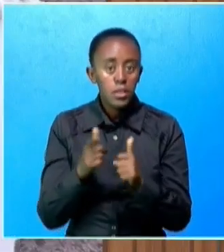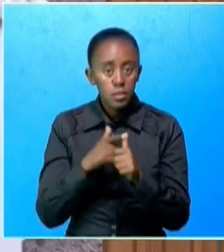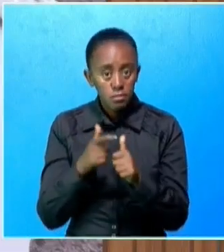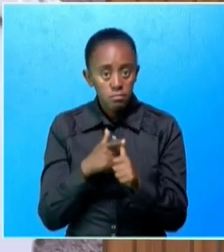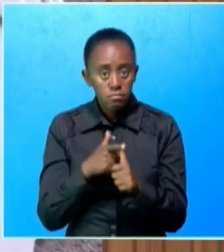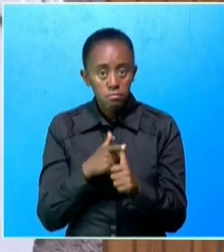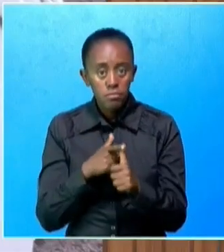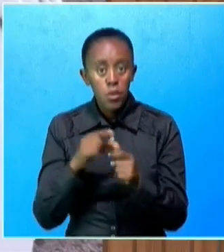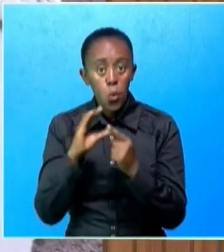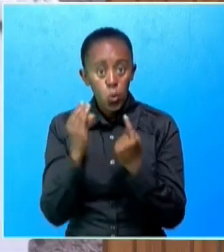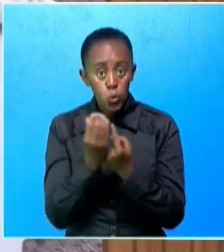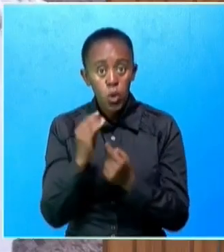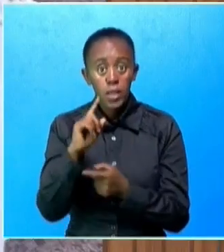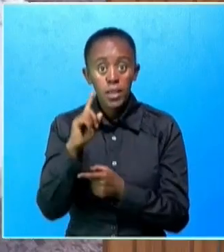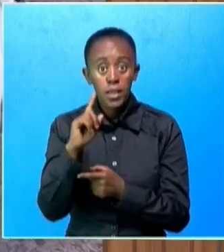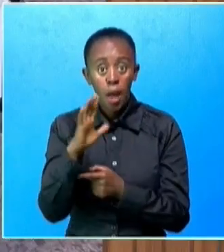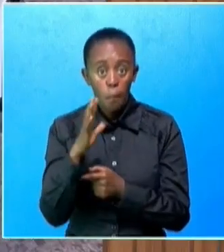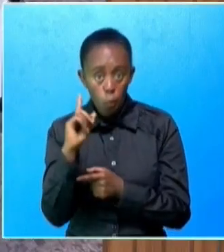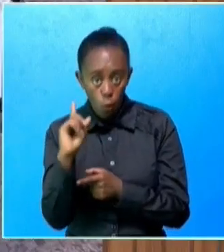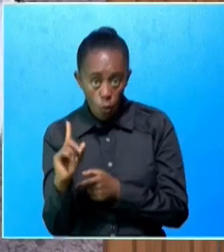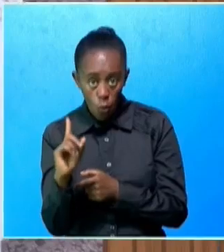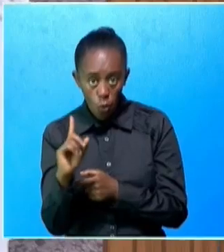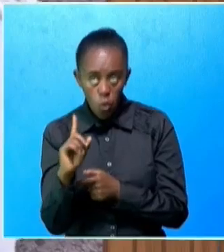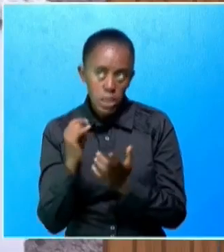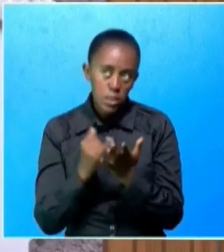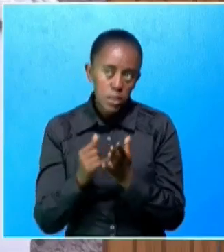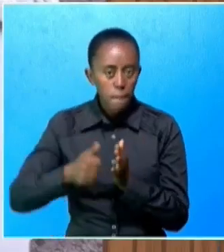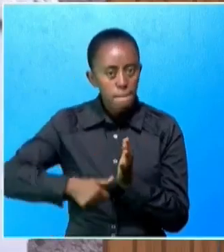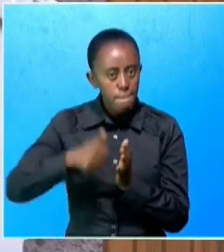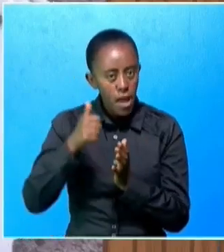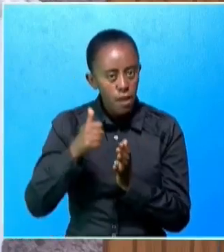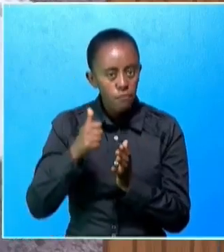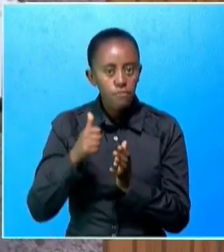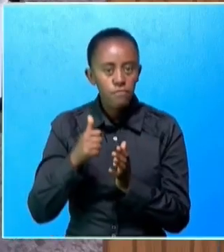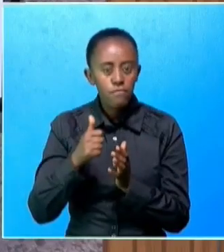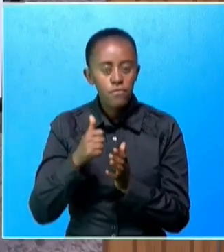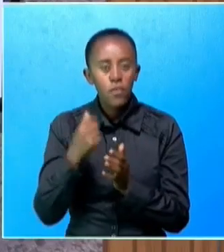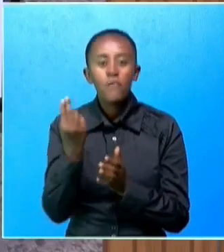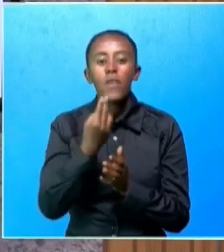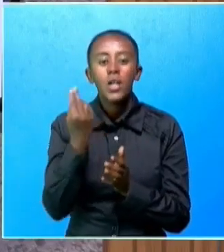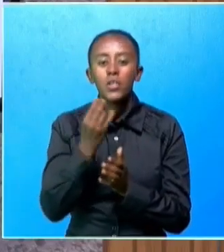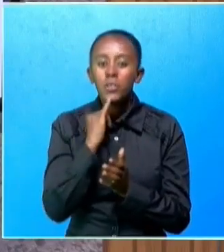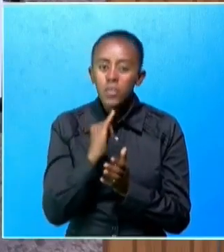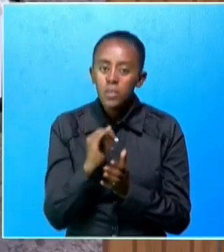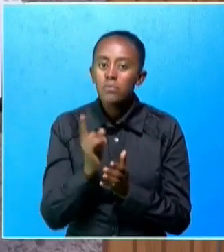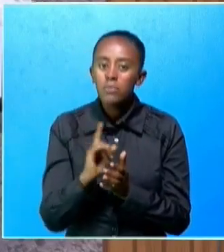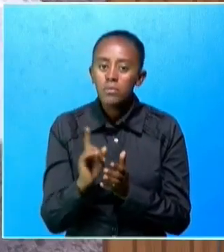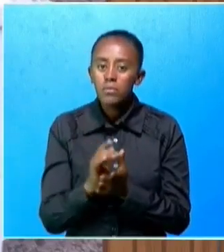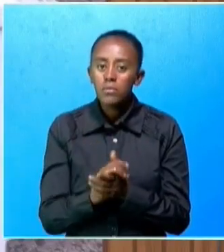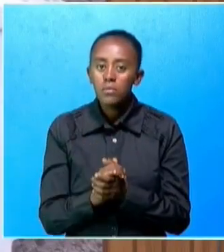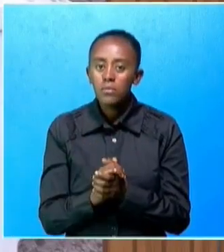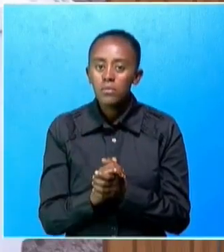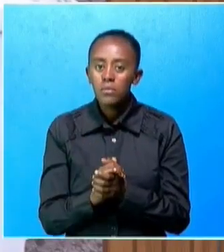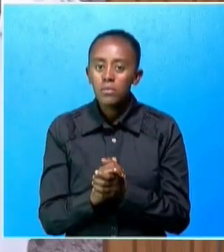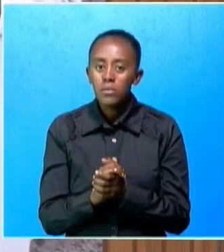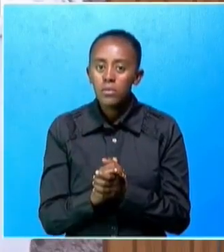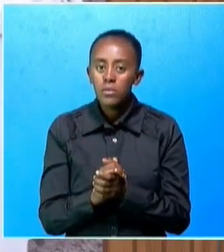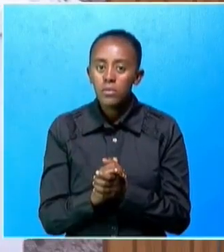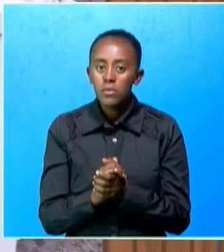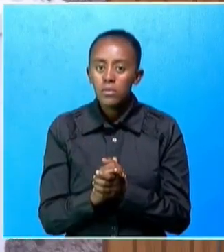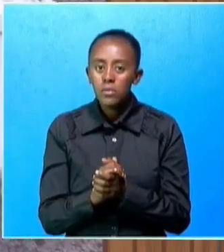the conditional type 1, its main function is that to talk about real and